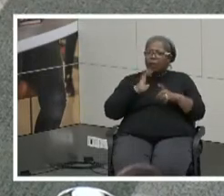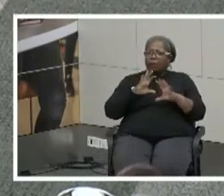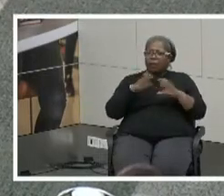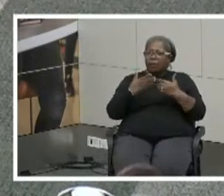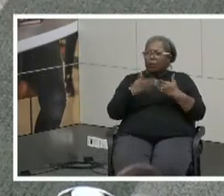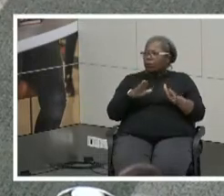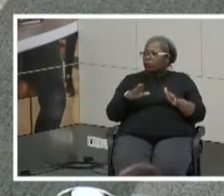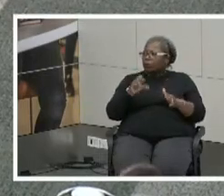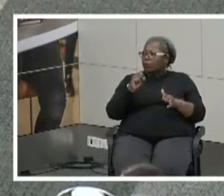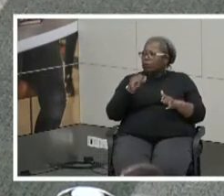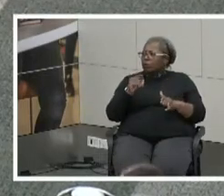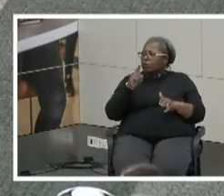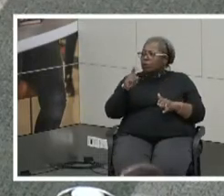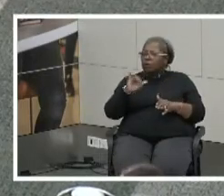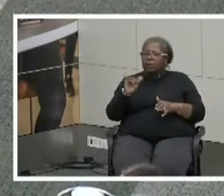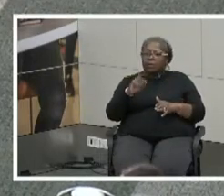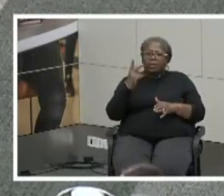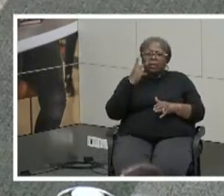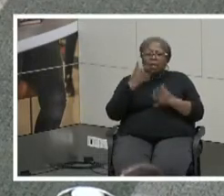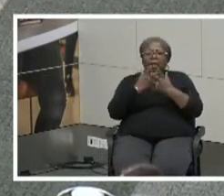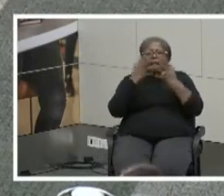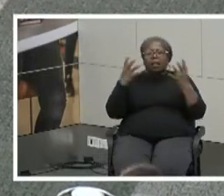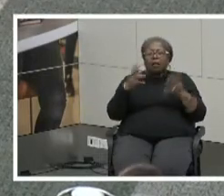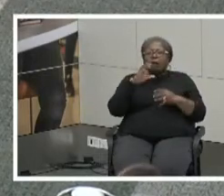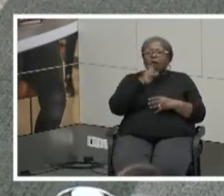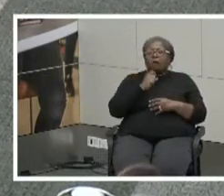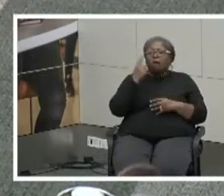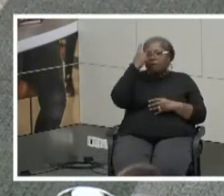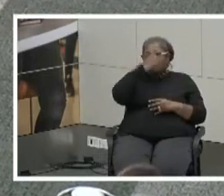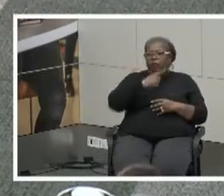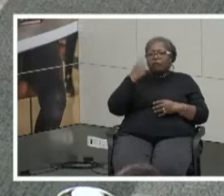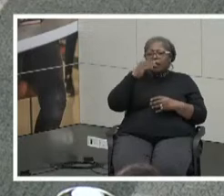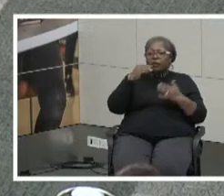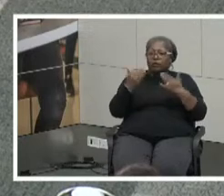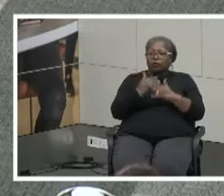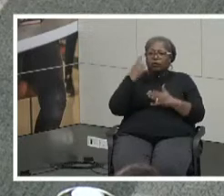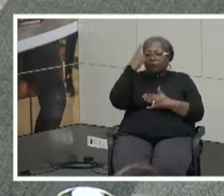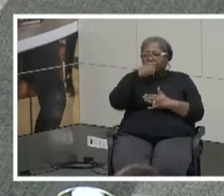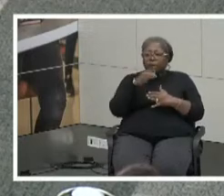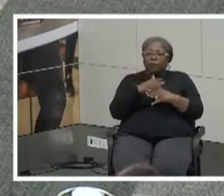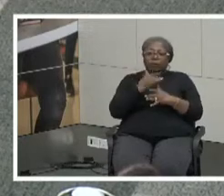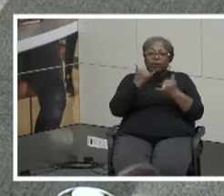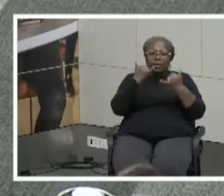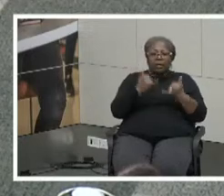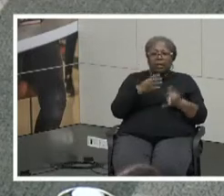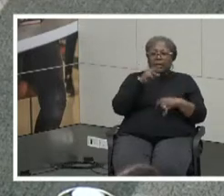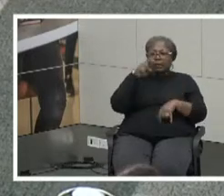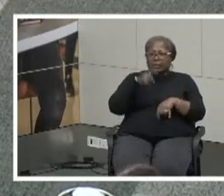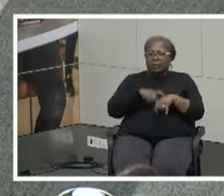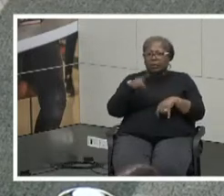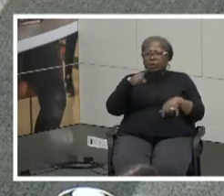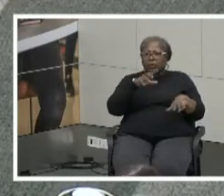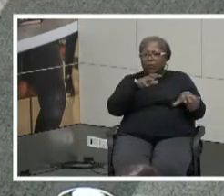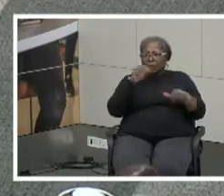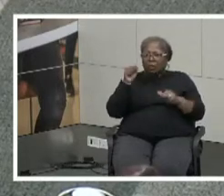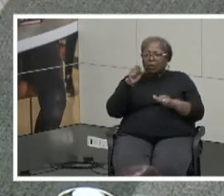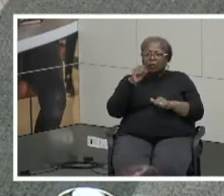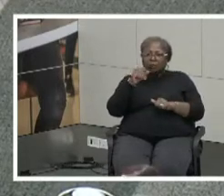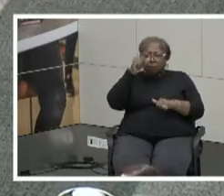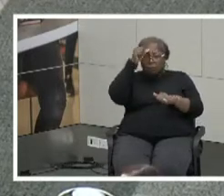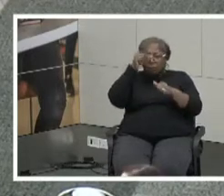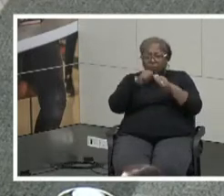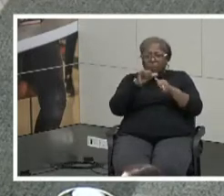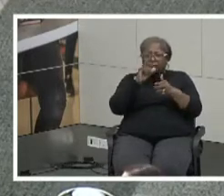classrooms so you're likely to see a lot of old faces and new faces between now and the time that you leave so